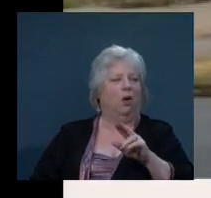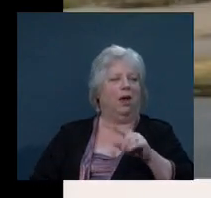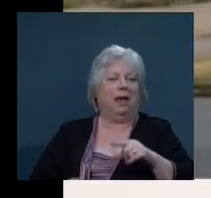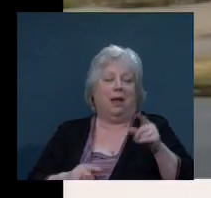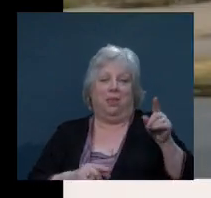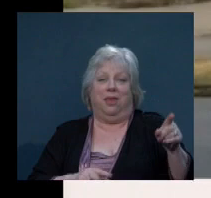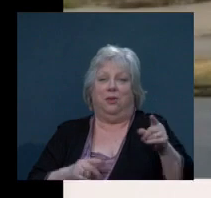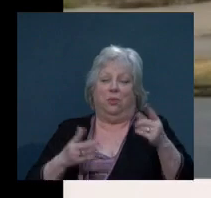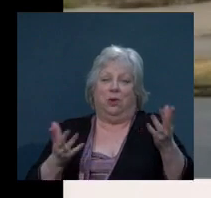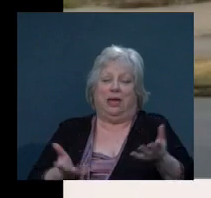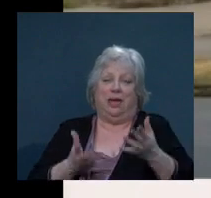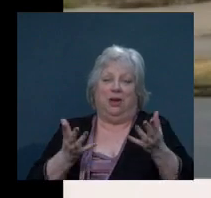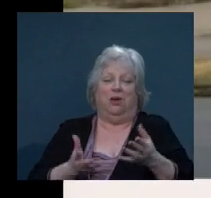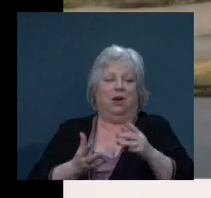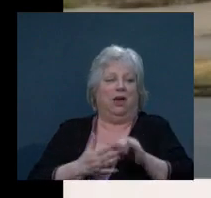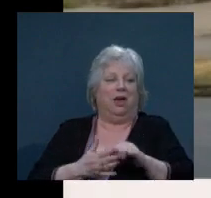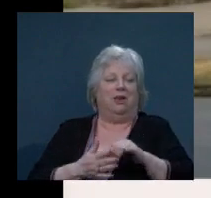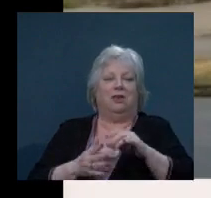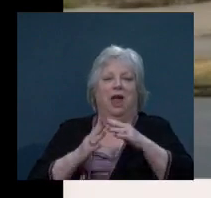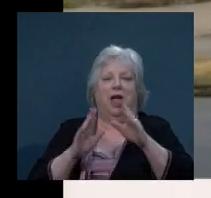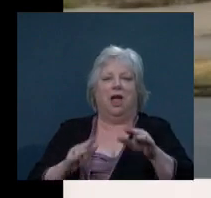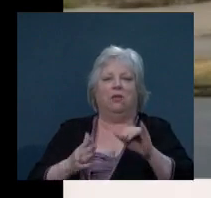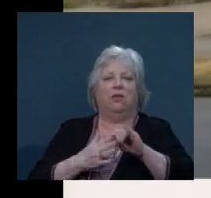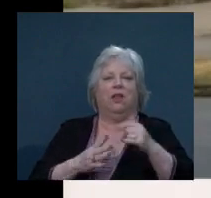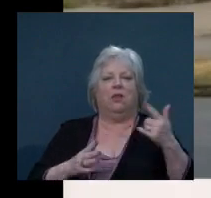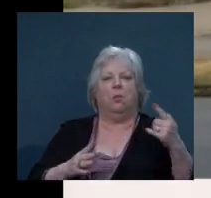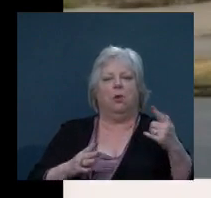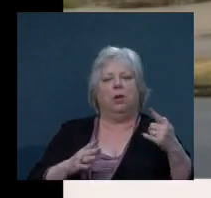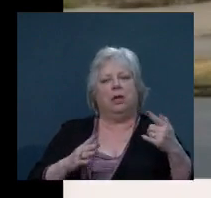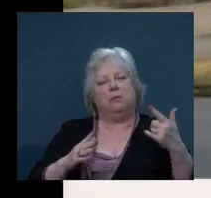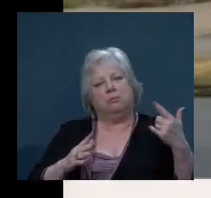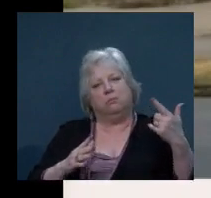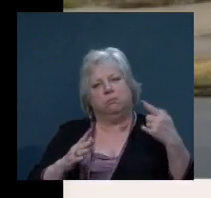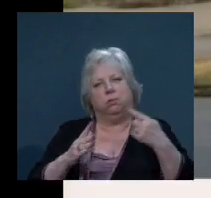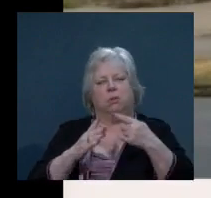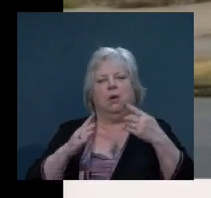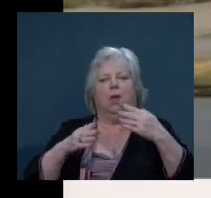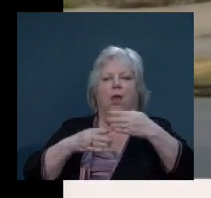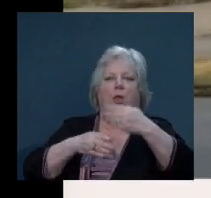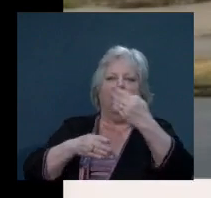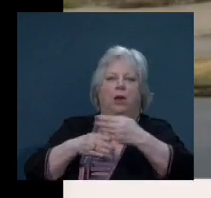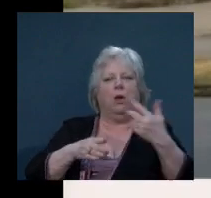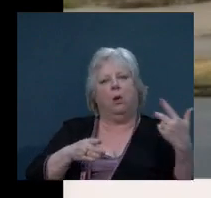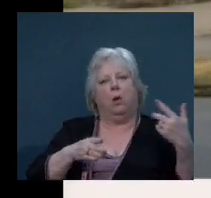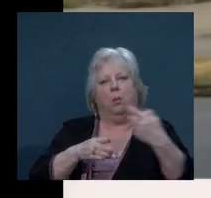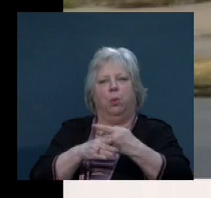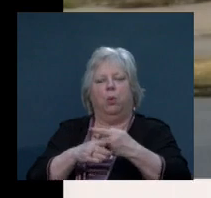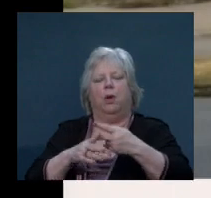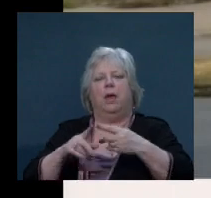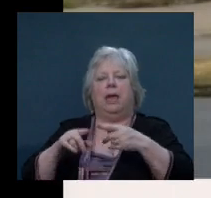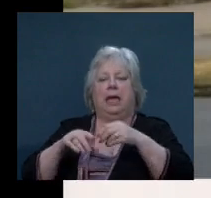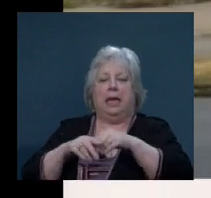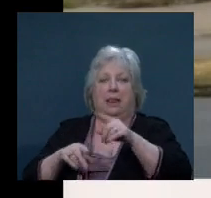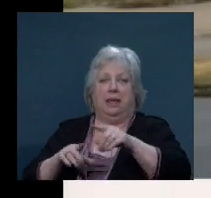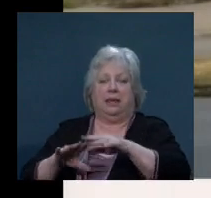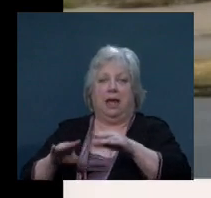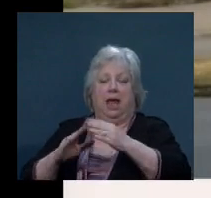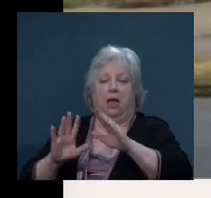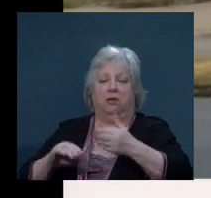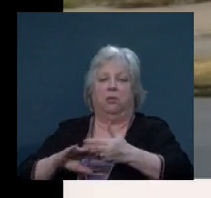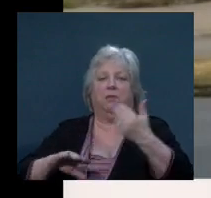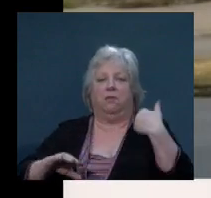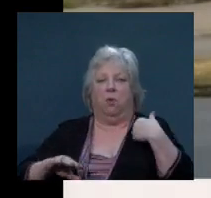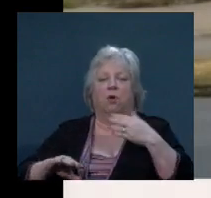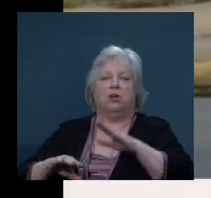the house where the bullet hit the window. There was a child living in this house, a family.